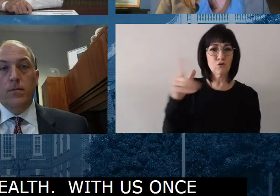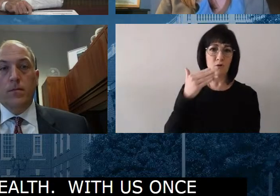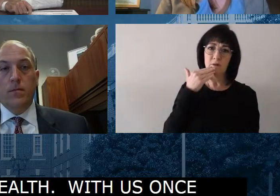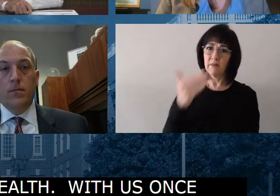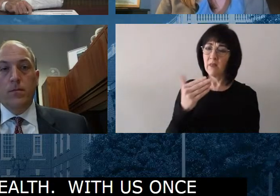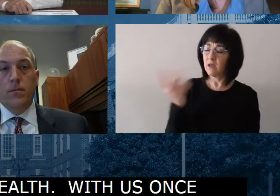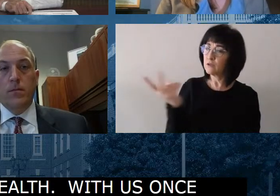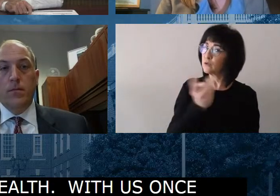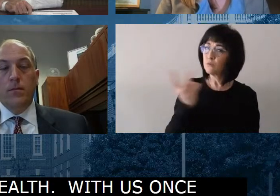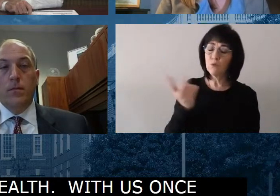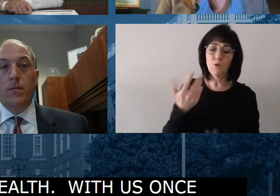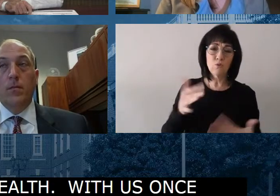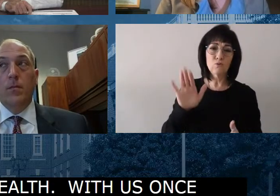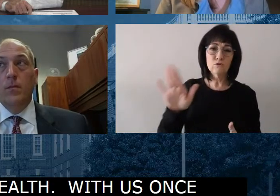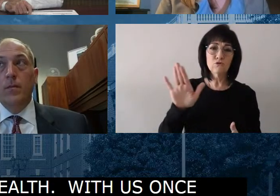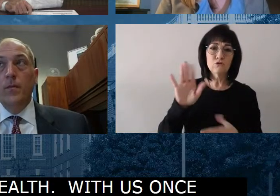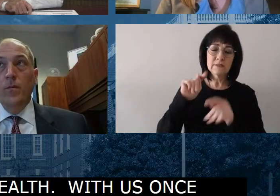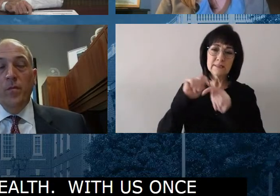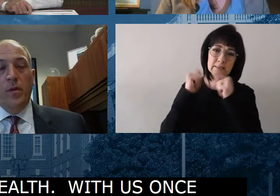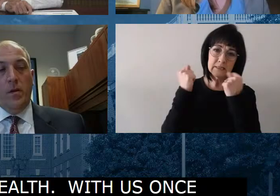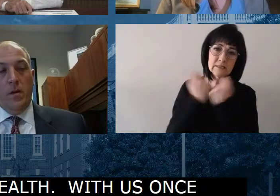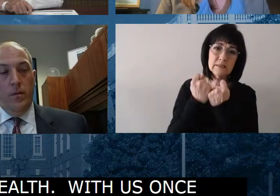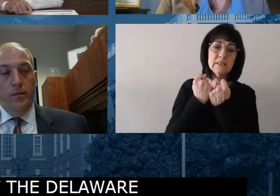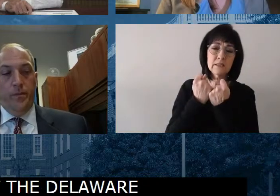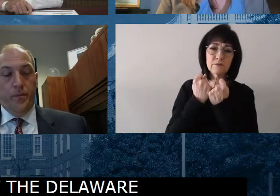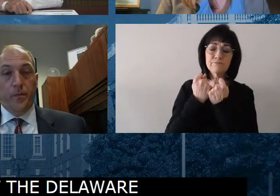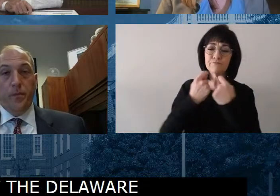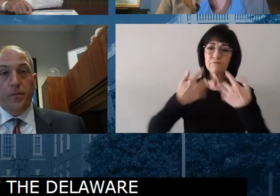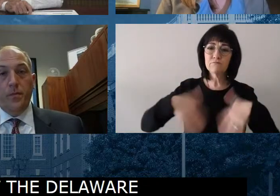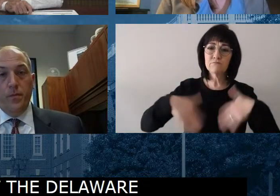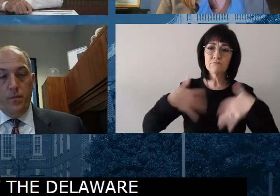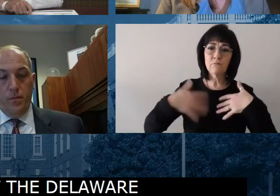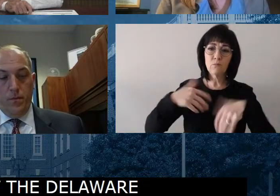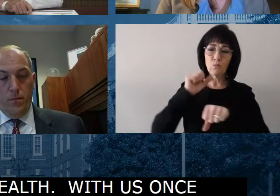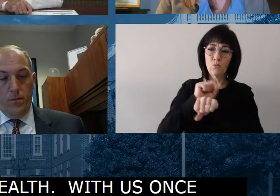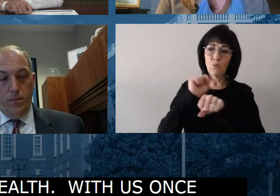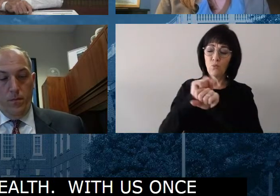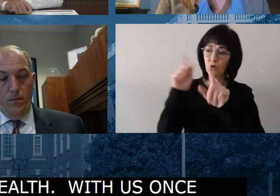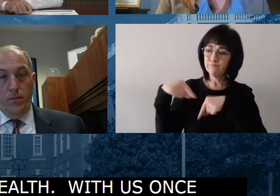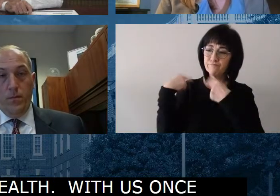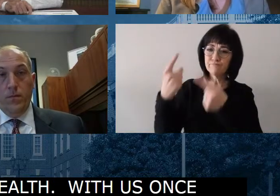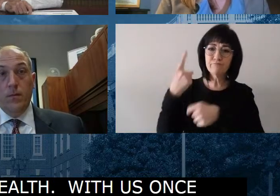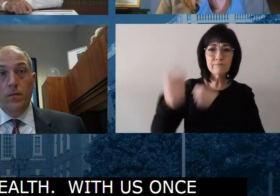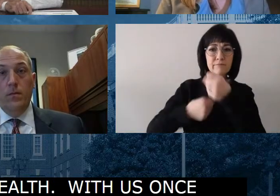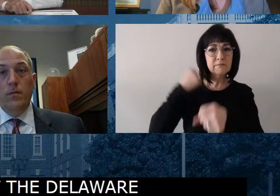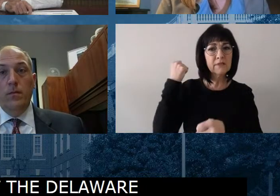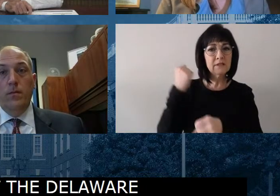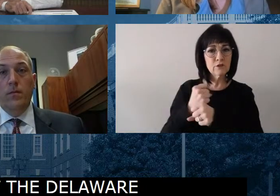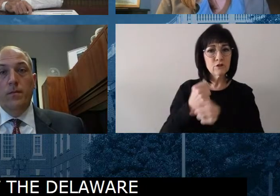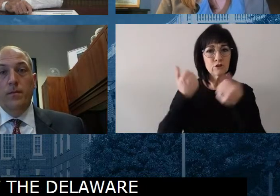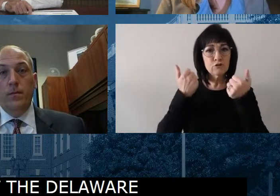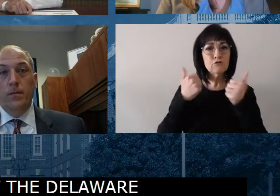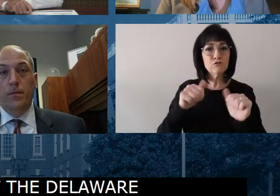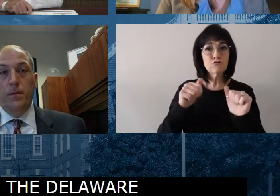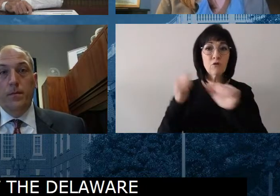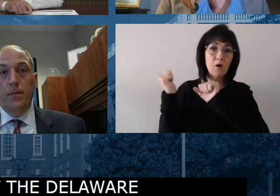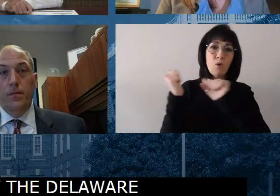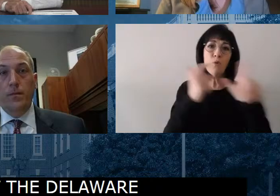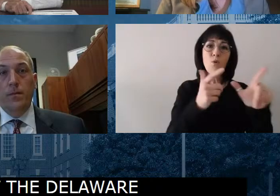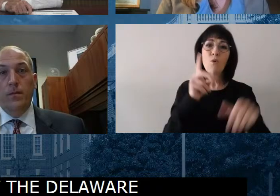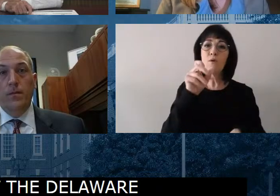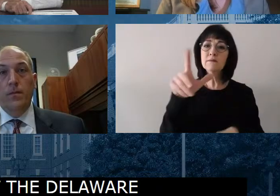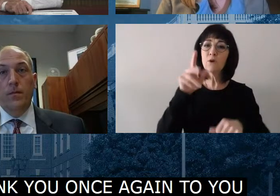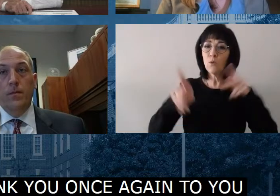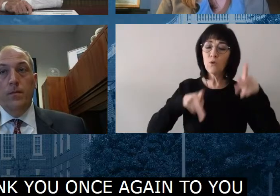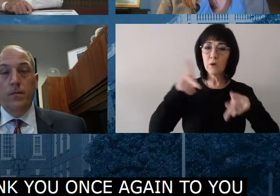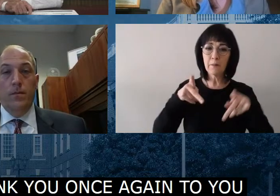of you and to your teams for the tremendous work that they're doing as we try to get all Delawareans vaccinated and